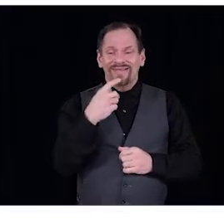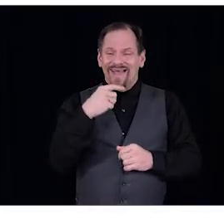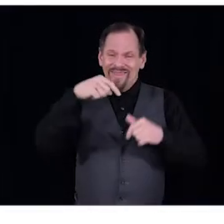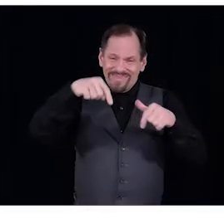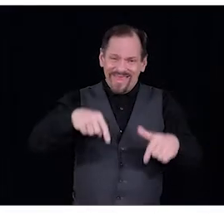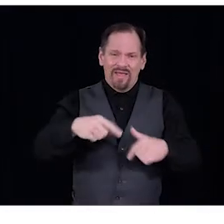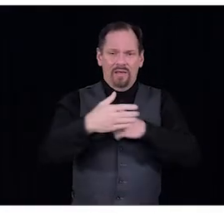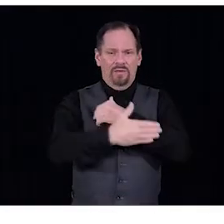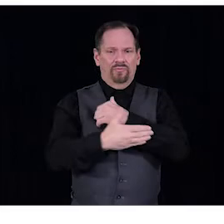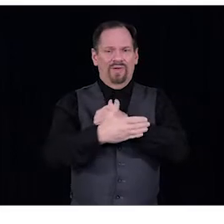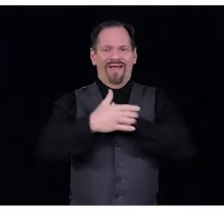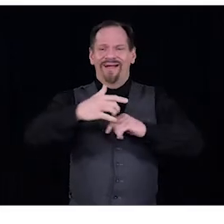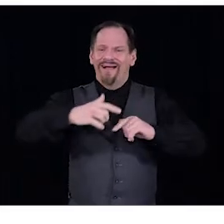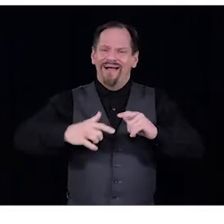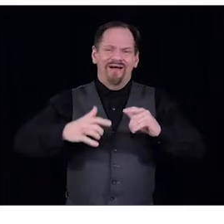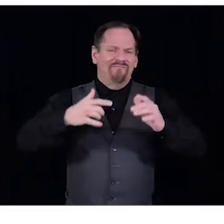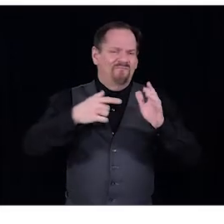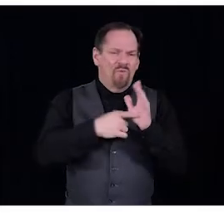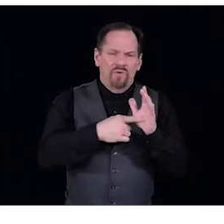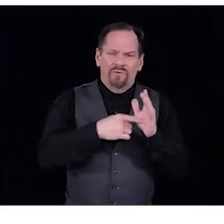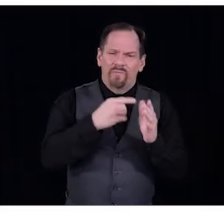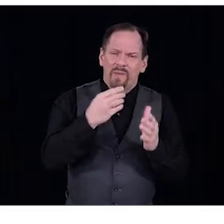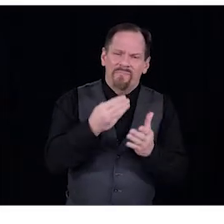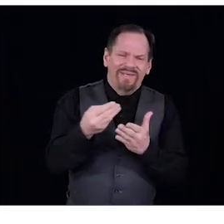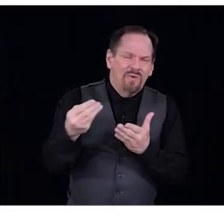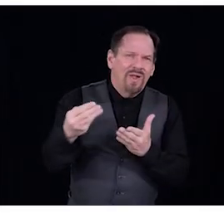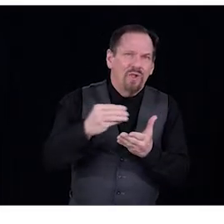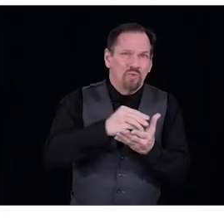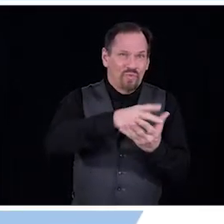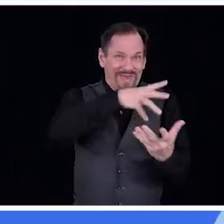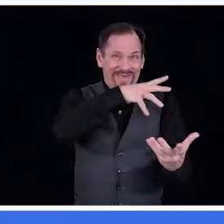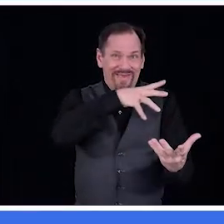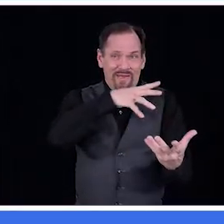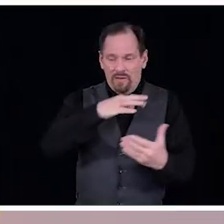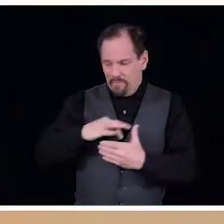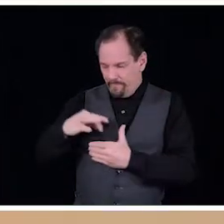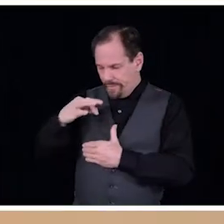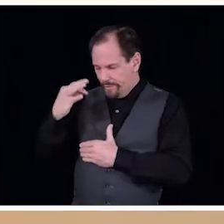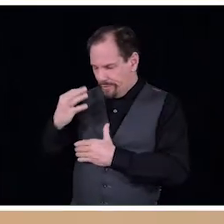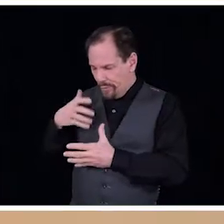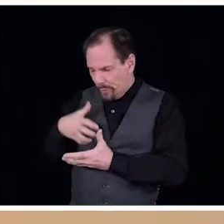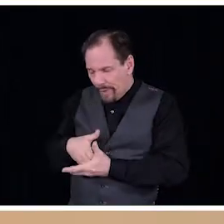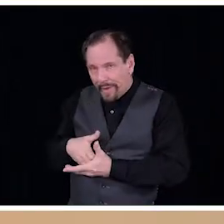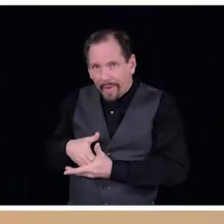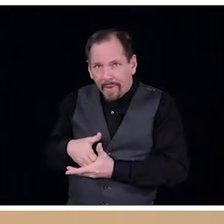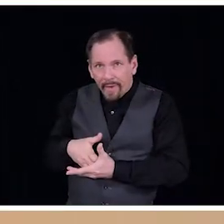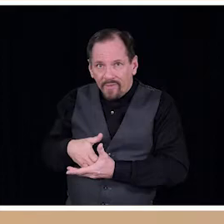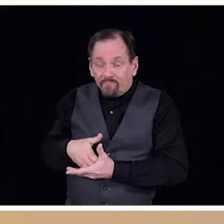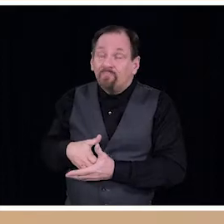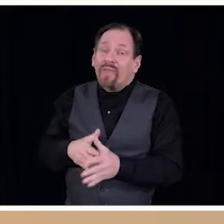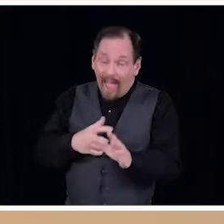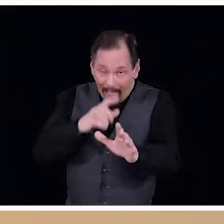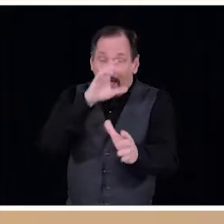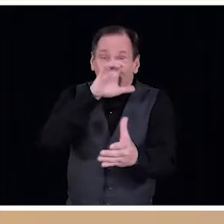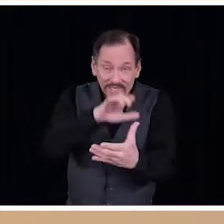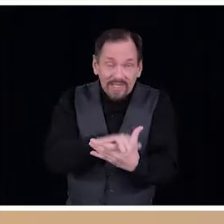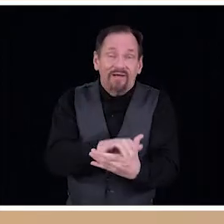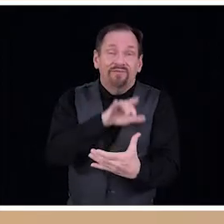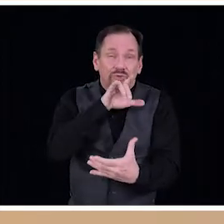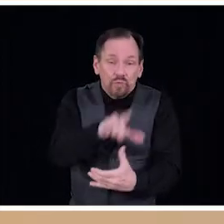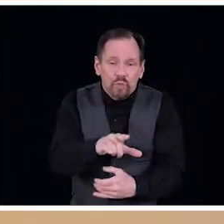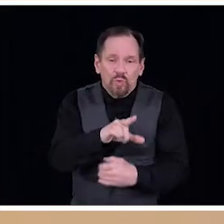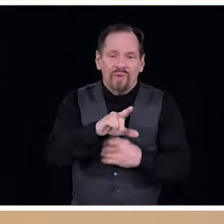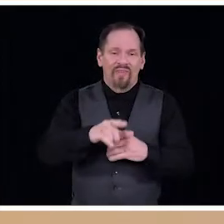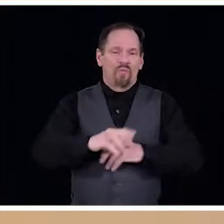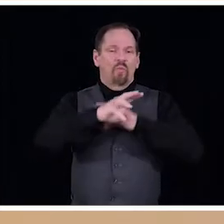country cannot afford to be materially rich and spiritually poor." I believe the statement is especially true of the world